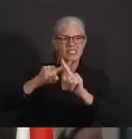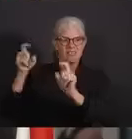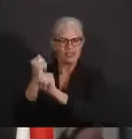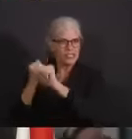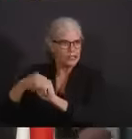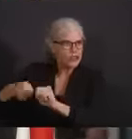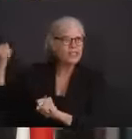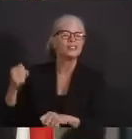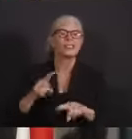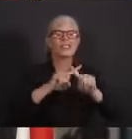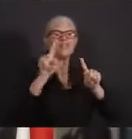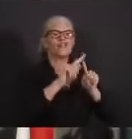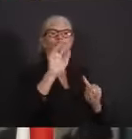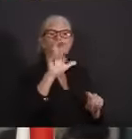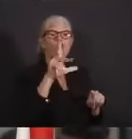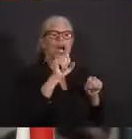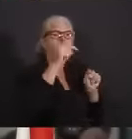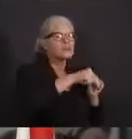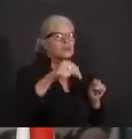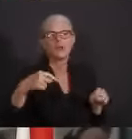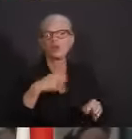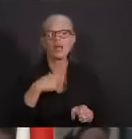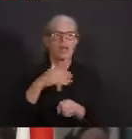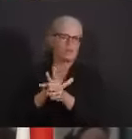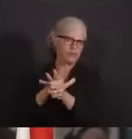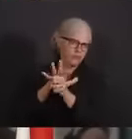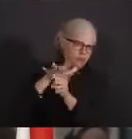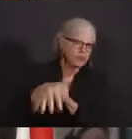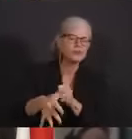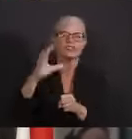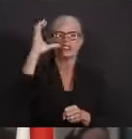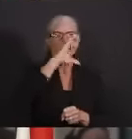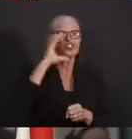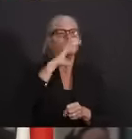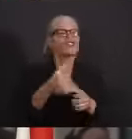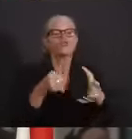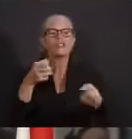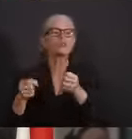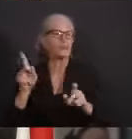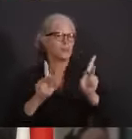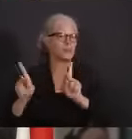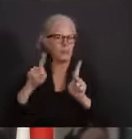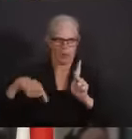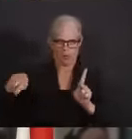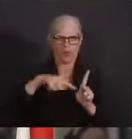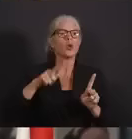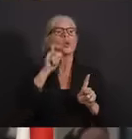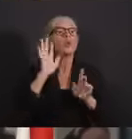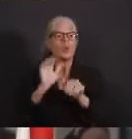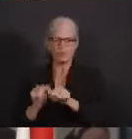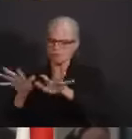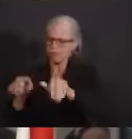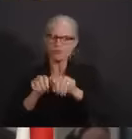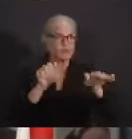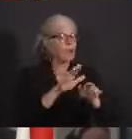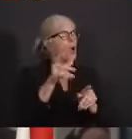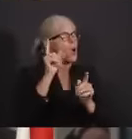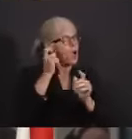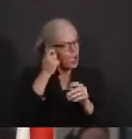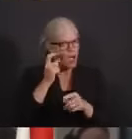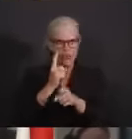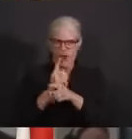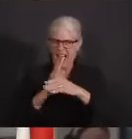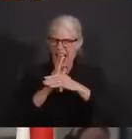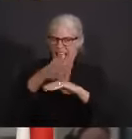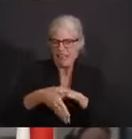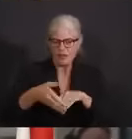We have massive amounts of search and rescue equipment and personnel standing by. And we hope that there's not a big need